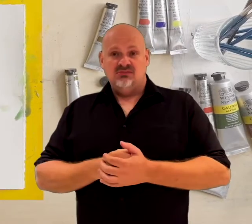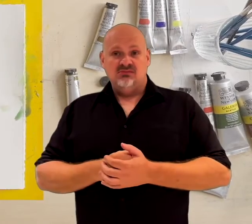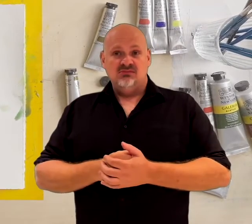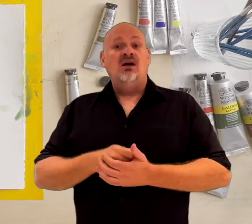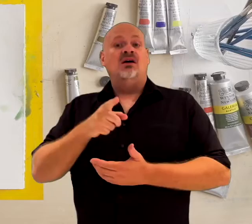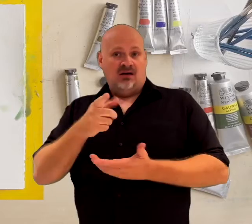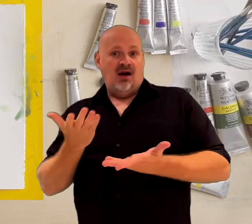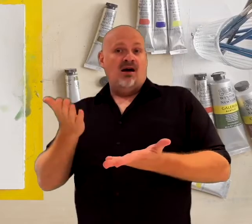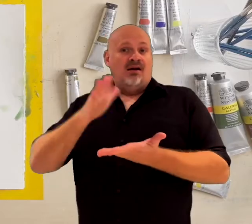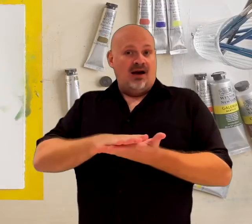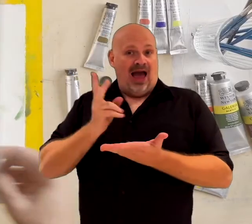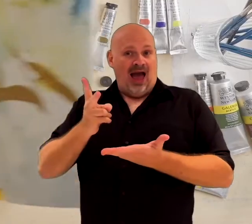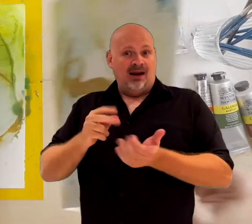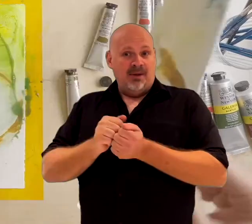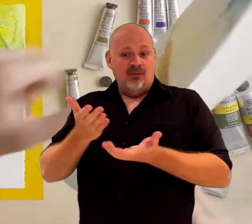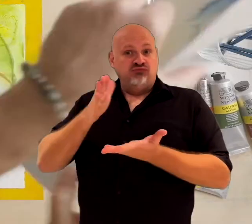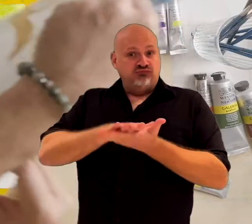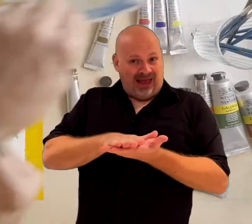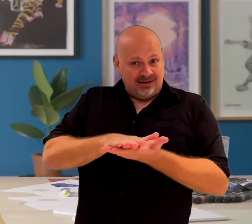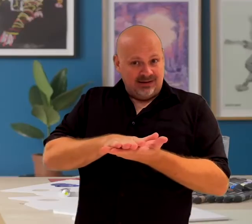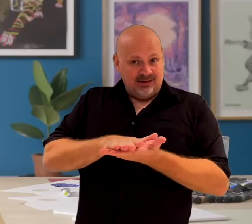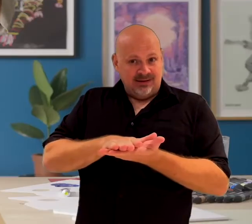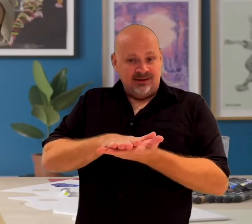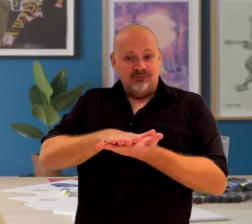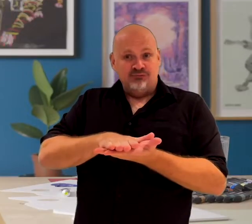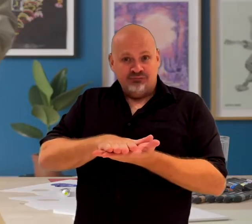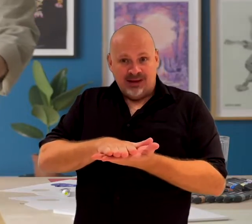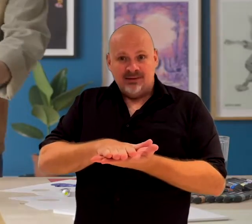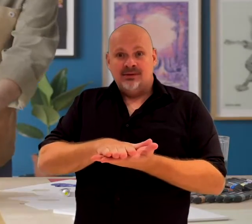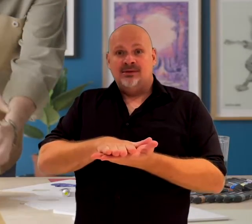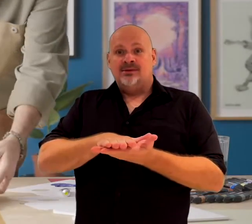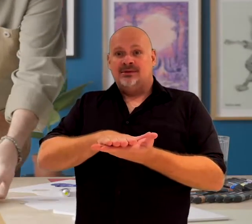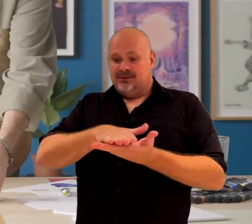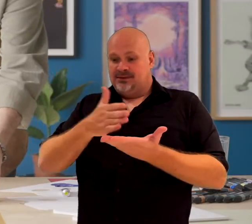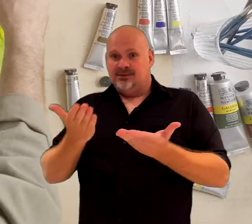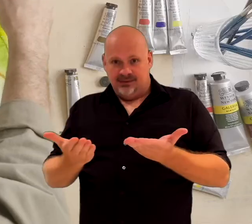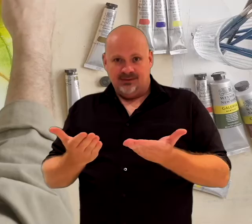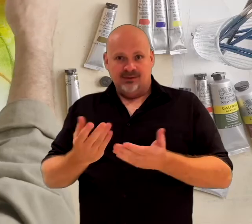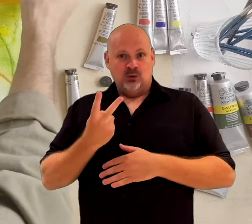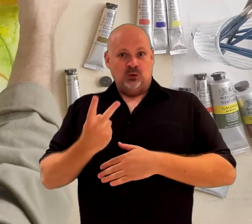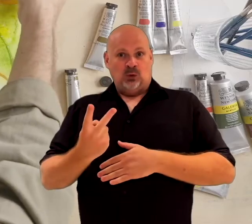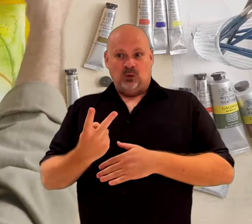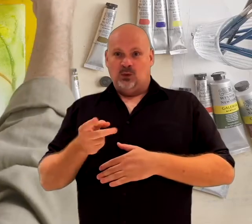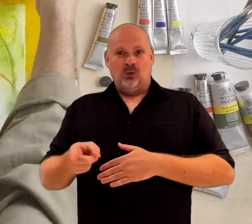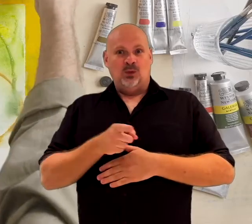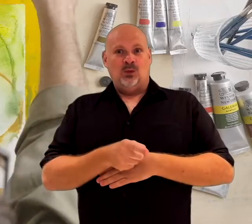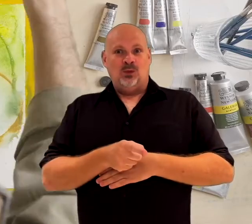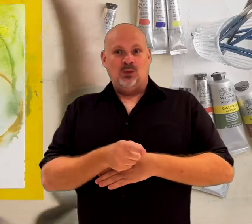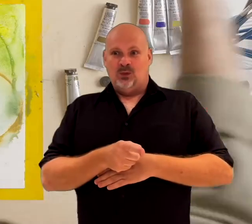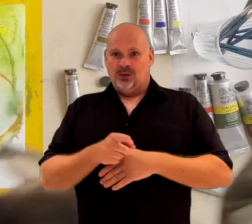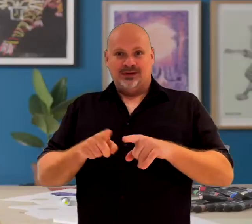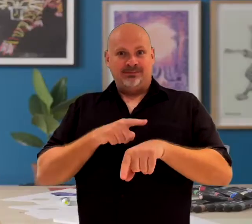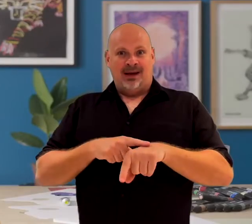Okay? And you press it, and it comes out, and you got two pieces going on at once. You can always